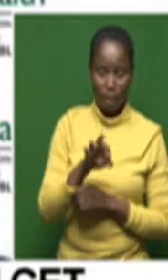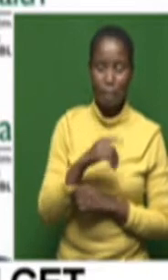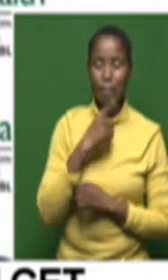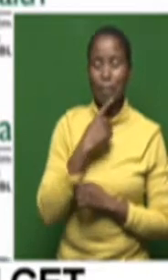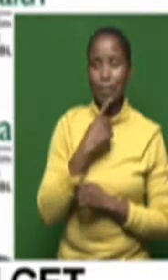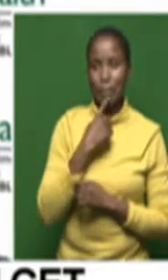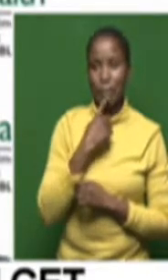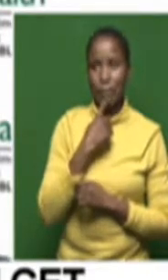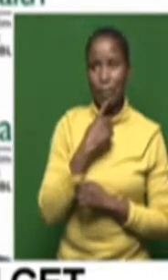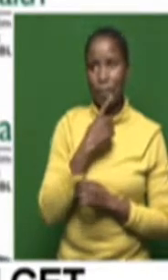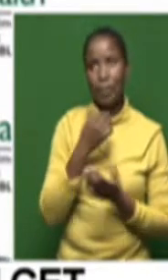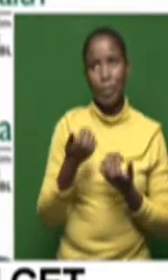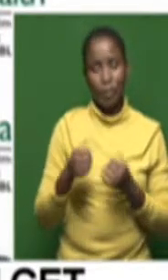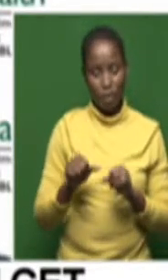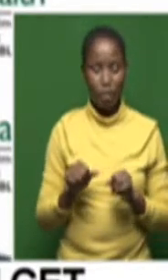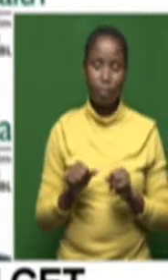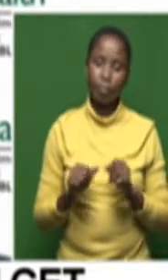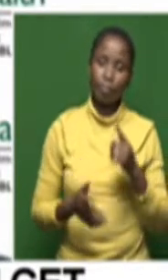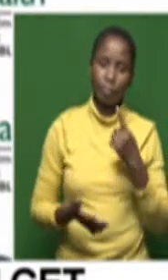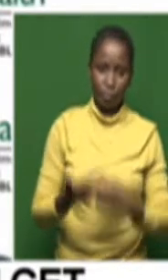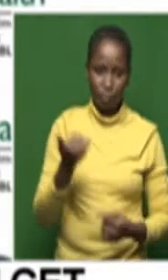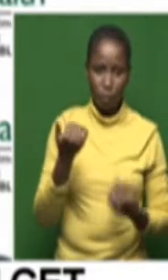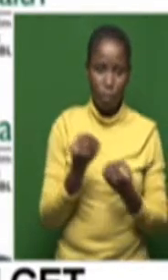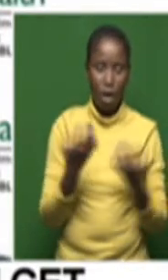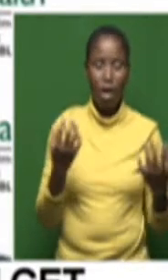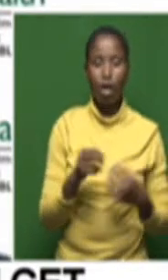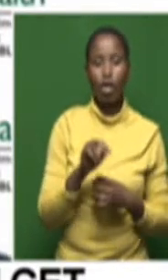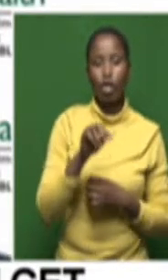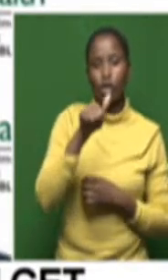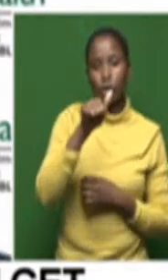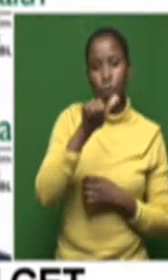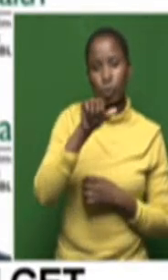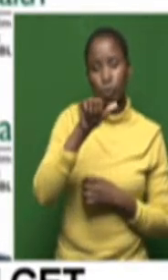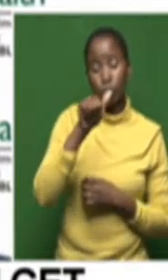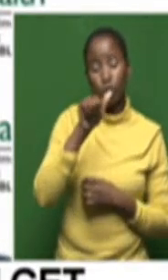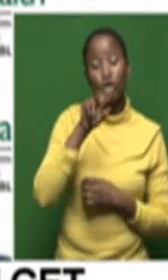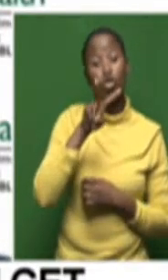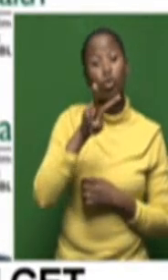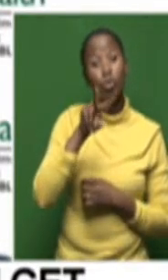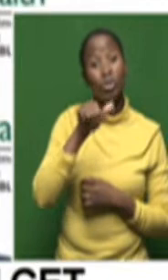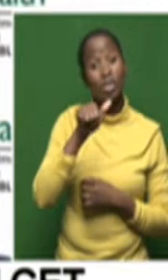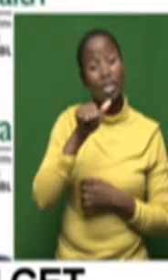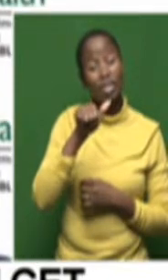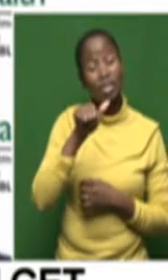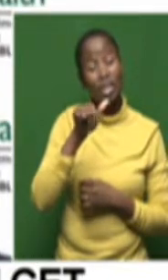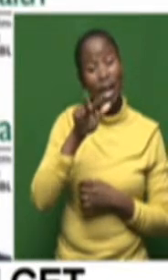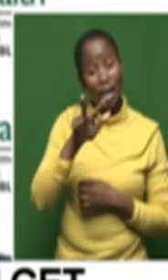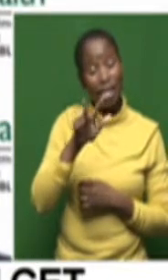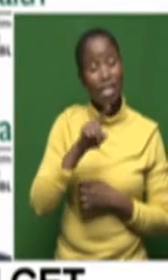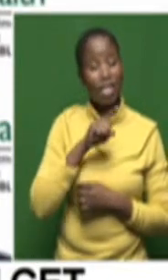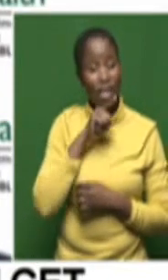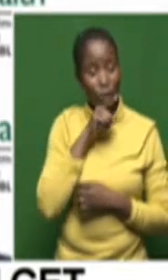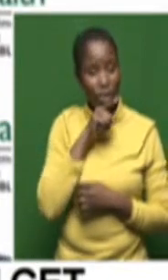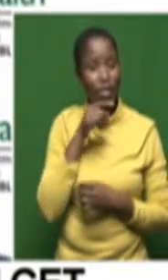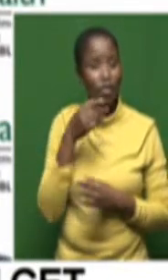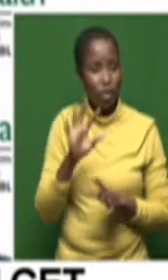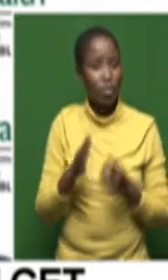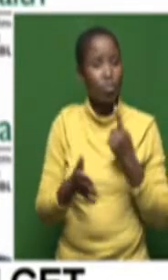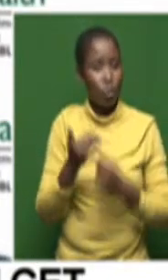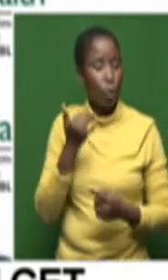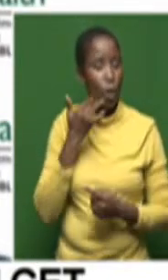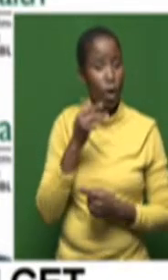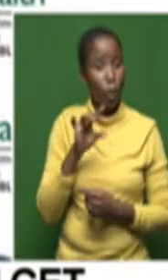even went up to reach 260 and 268,000 on Wednesday,